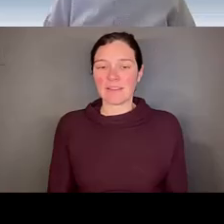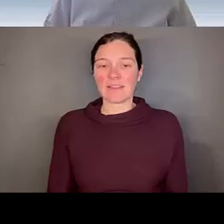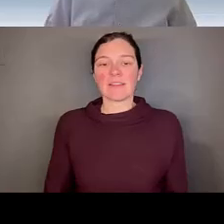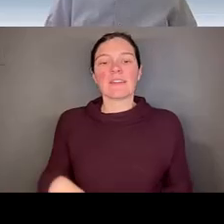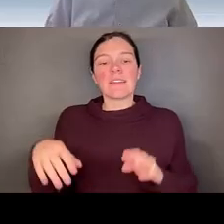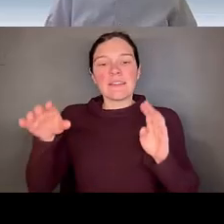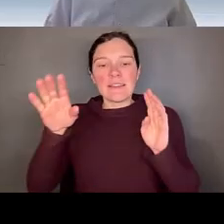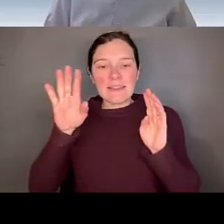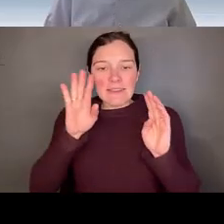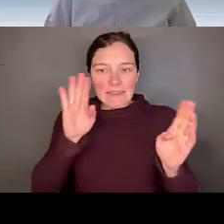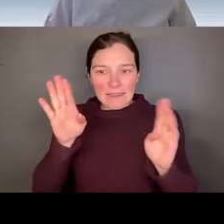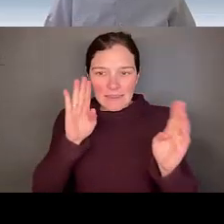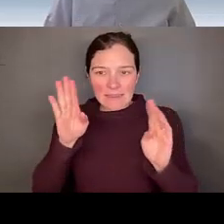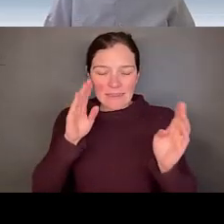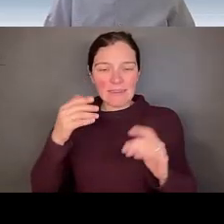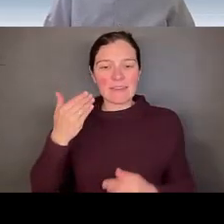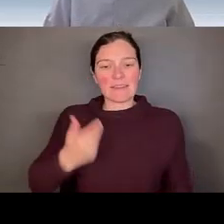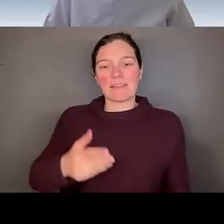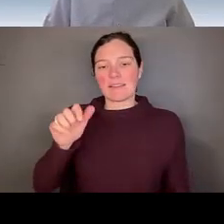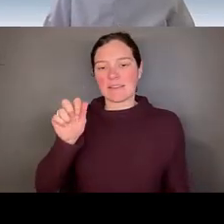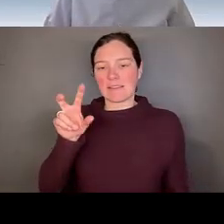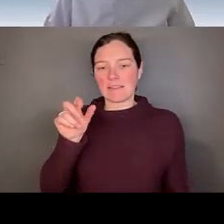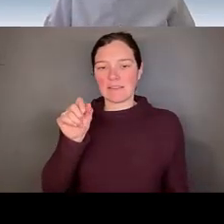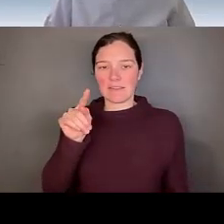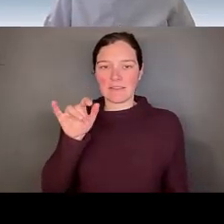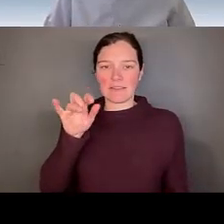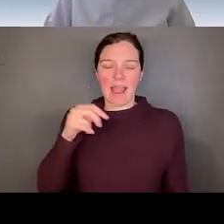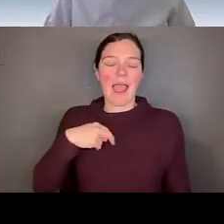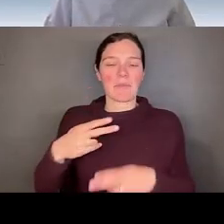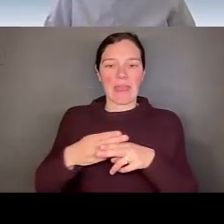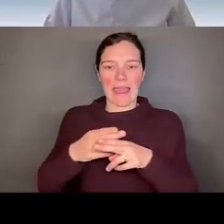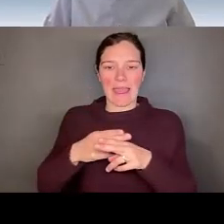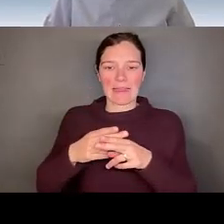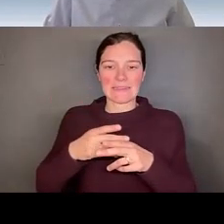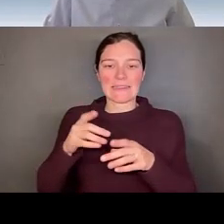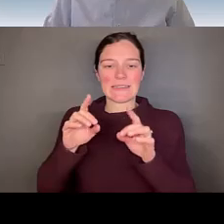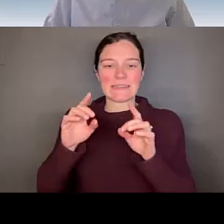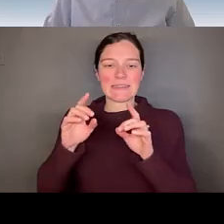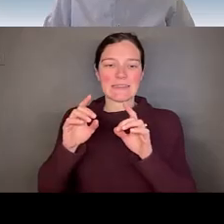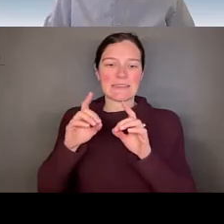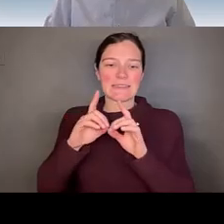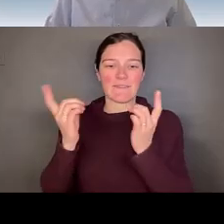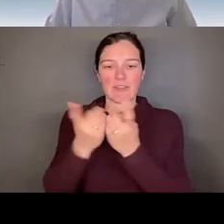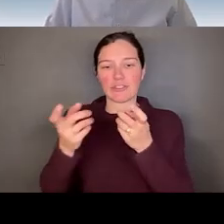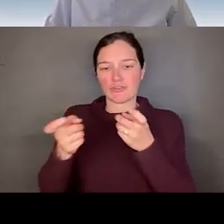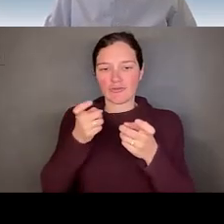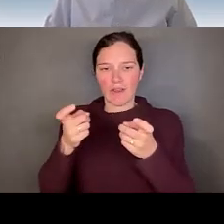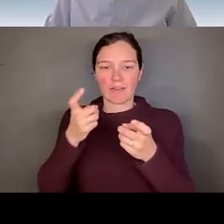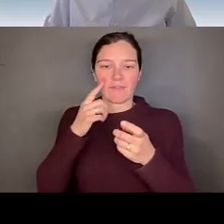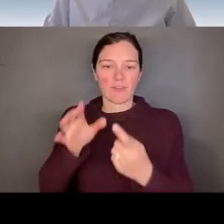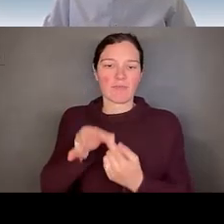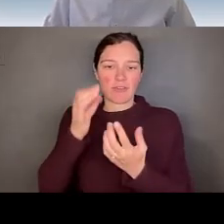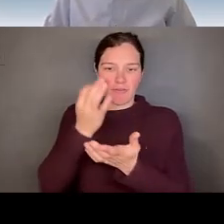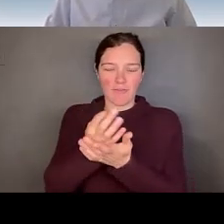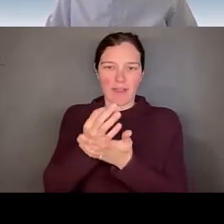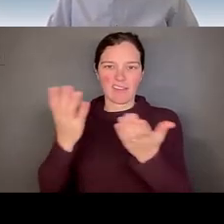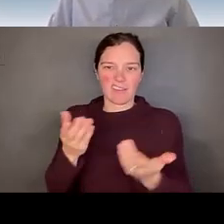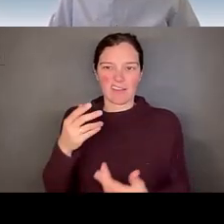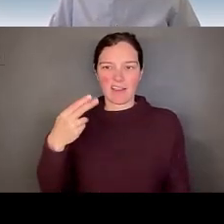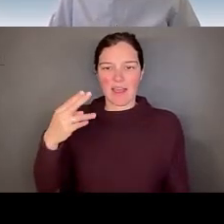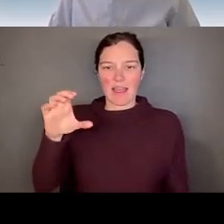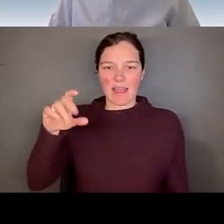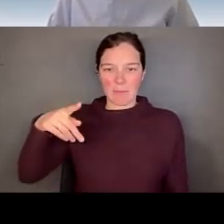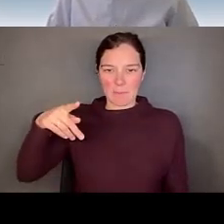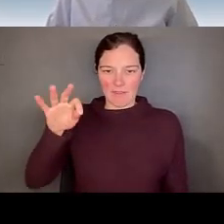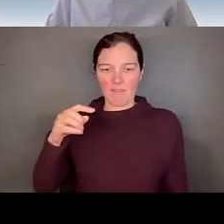name is Austin Wozniak. I'm the new Acting Deputy Division Director of the Special Financing Division here at HCPF. I've been with the department nearly 6